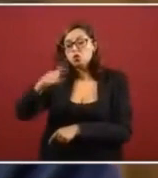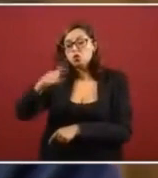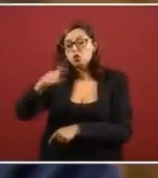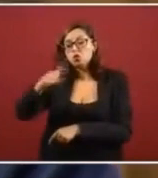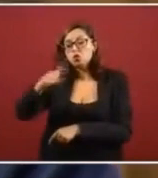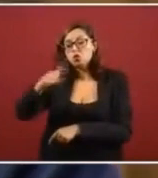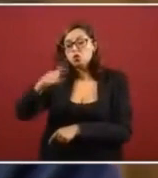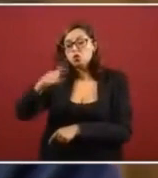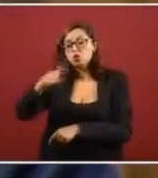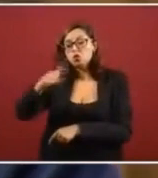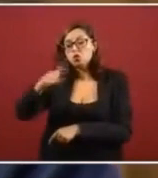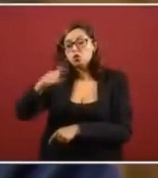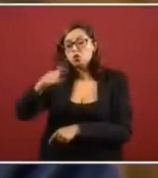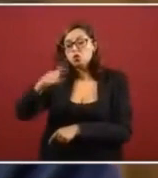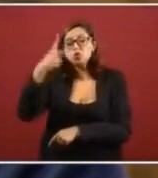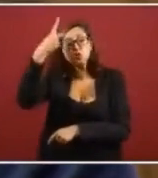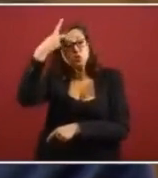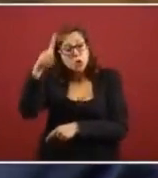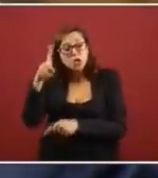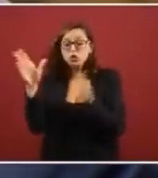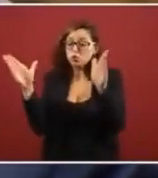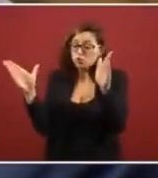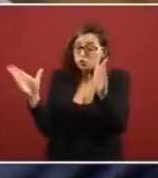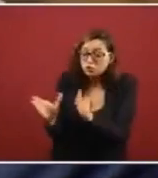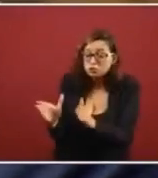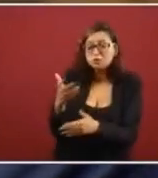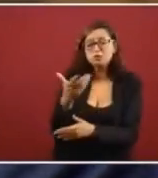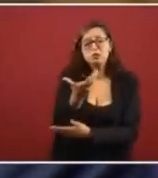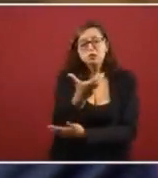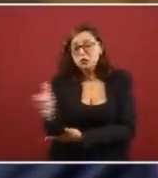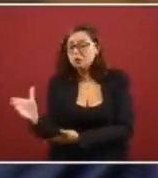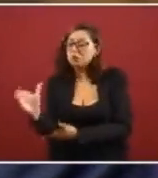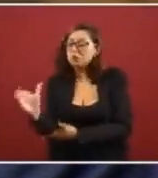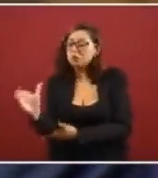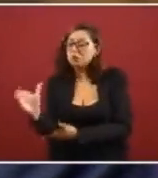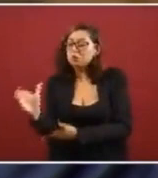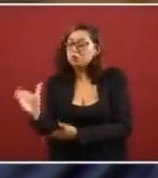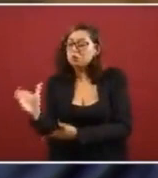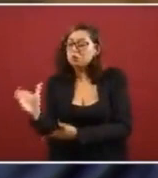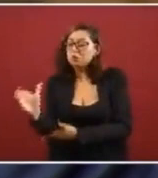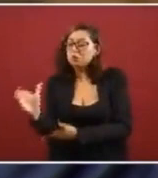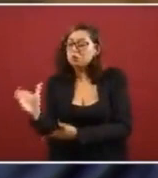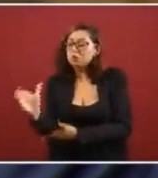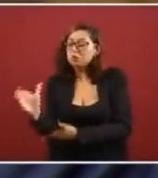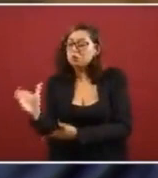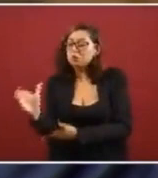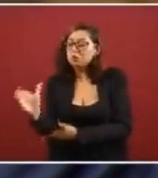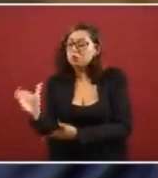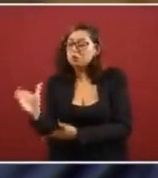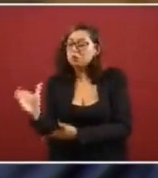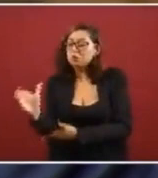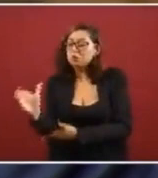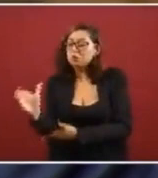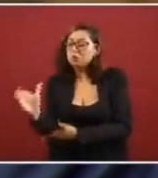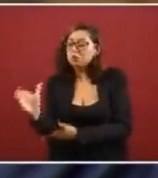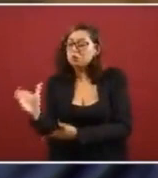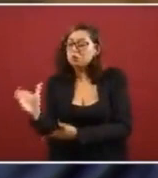the small producers and for the